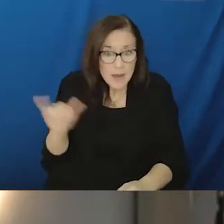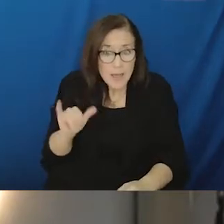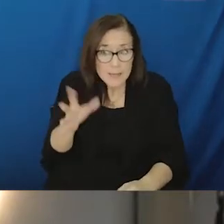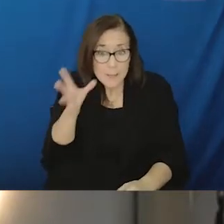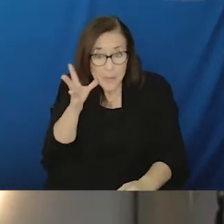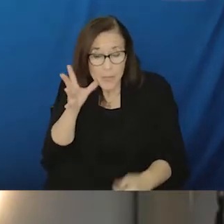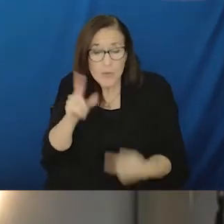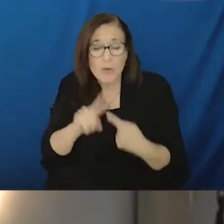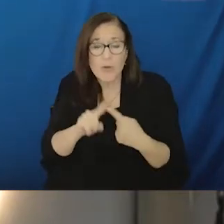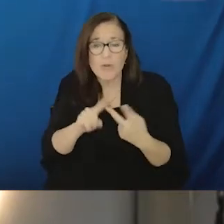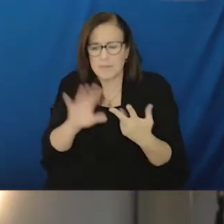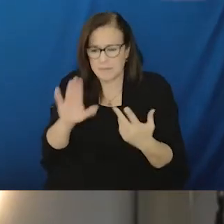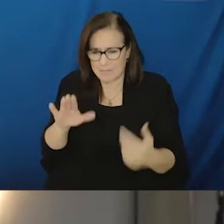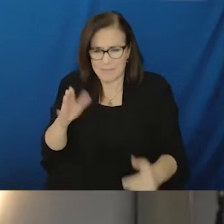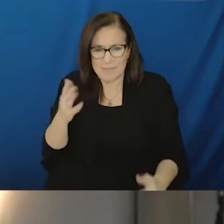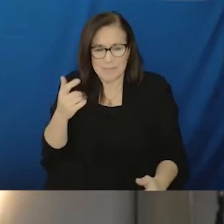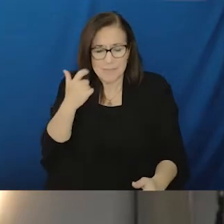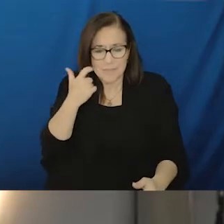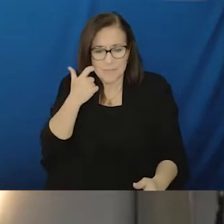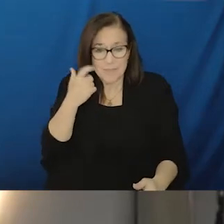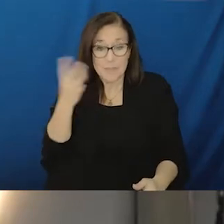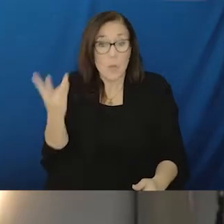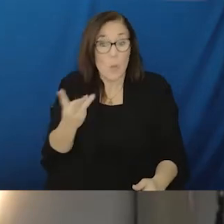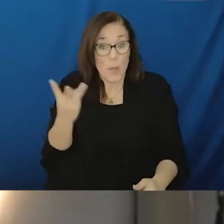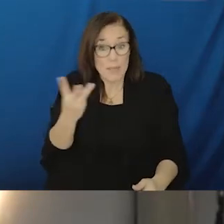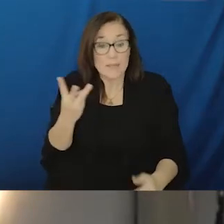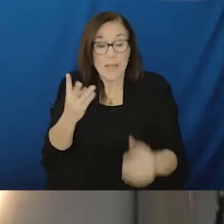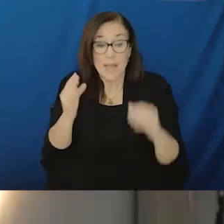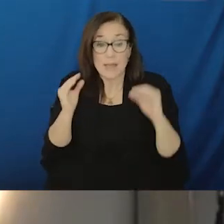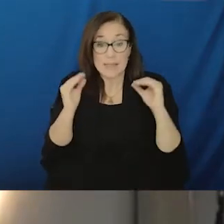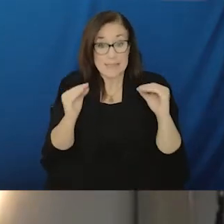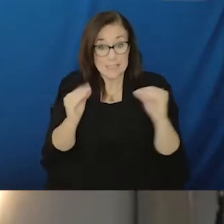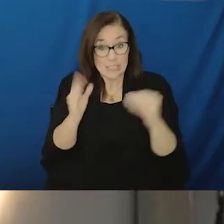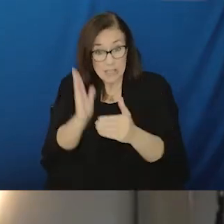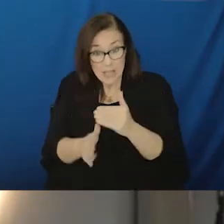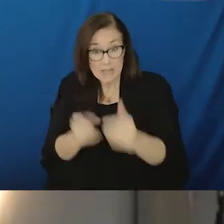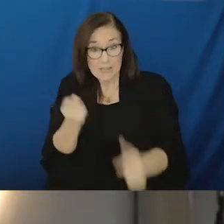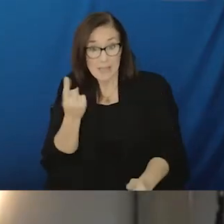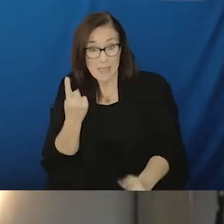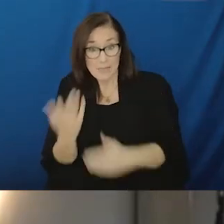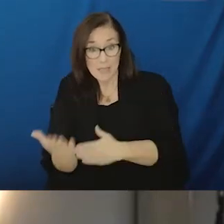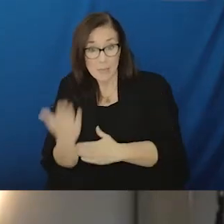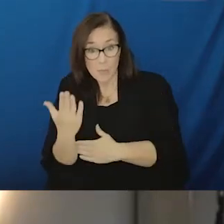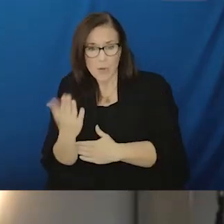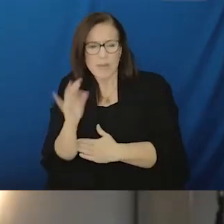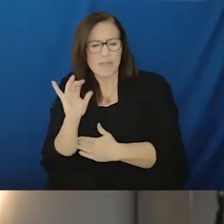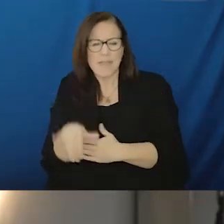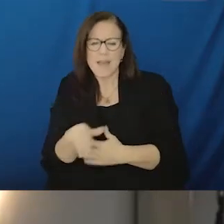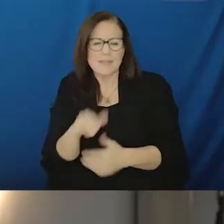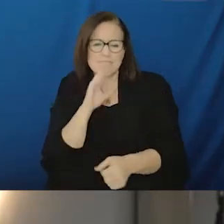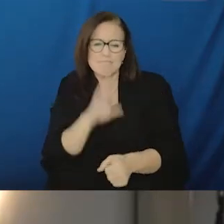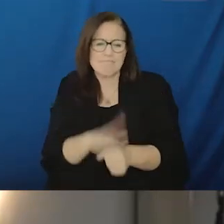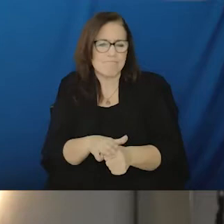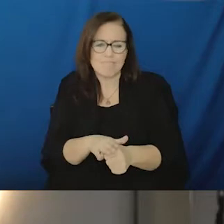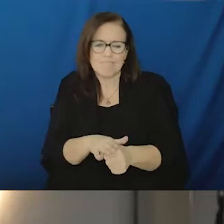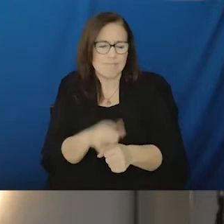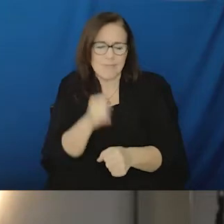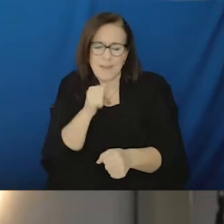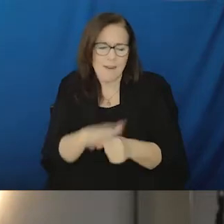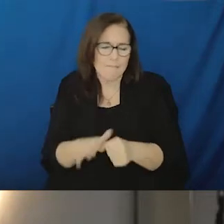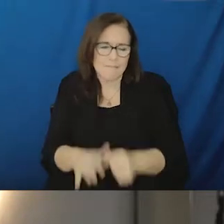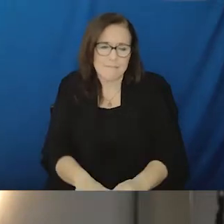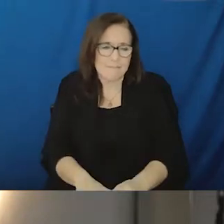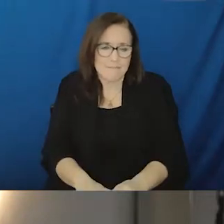Wednesday, when instruction ends at 11 a.m. for students is just too little, in my opinion. Thank you.